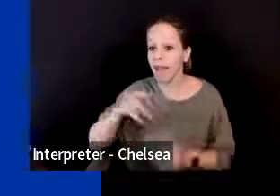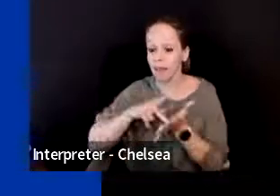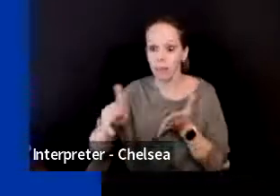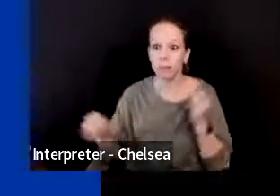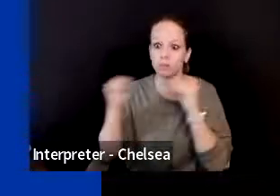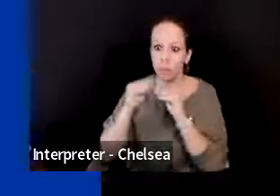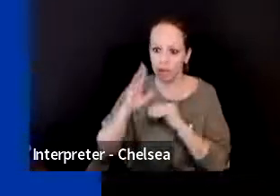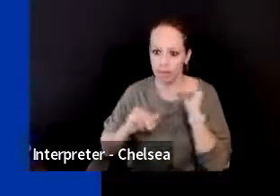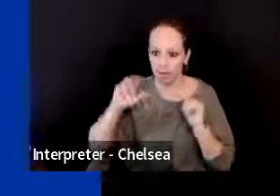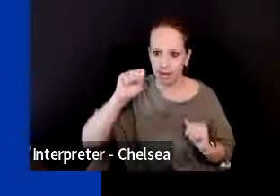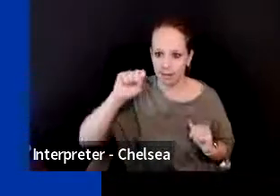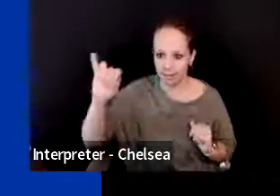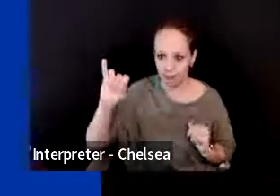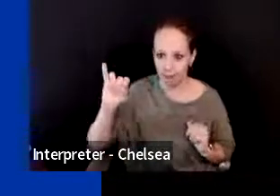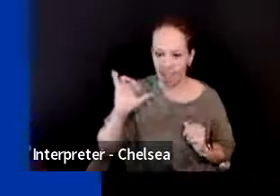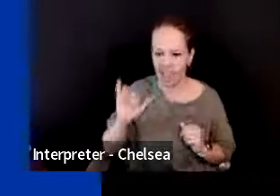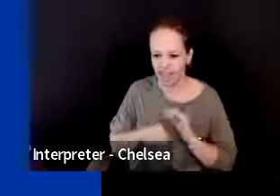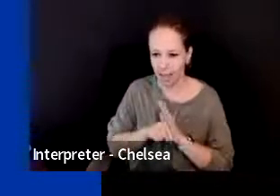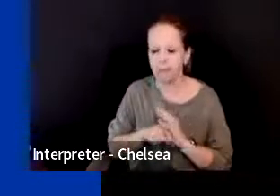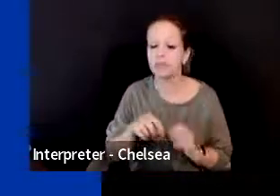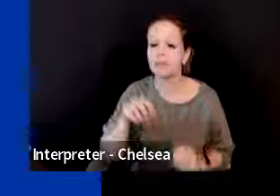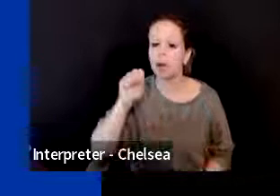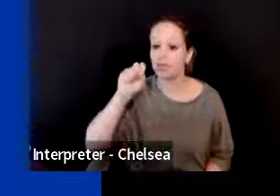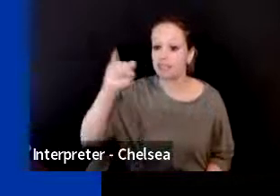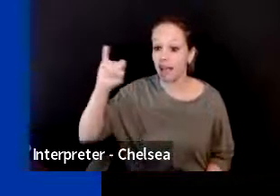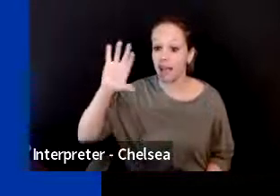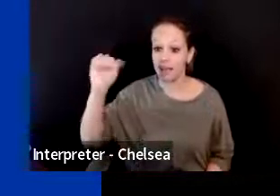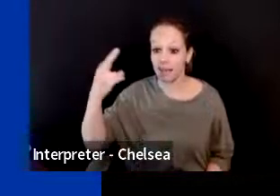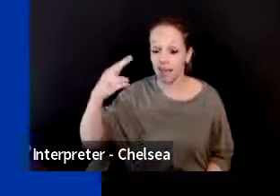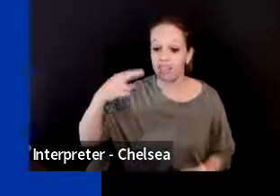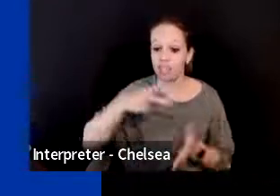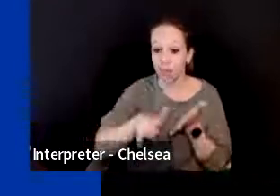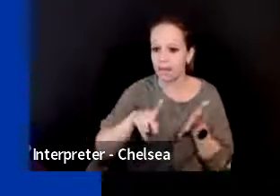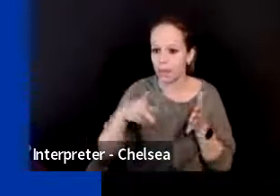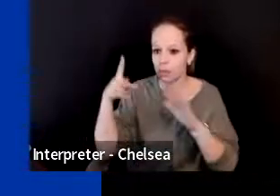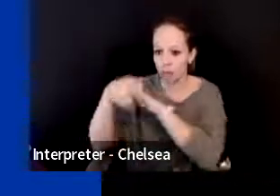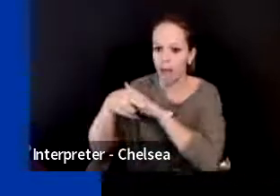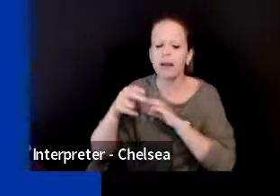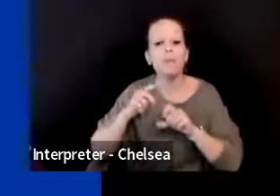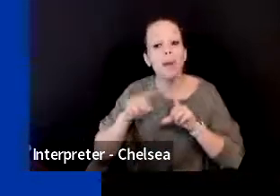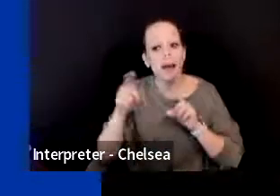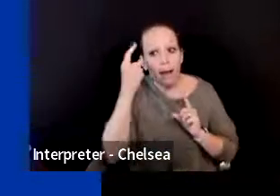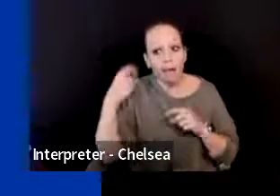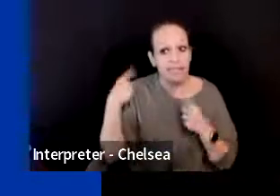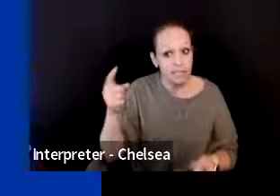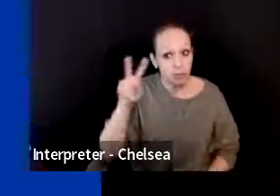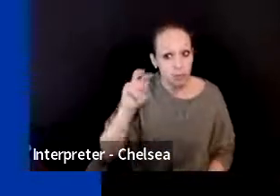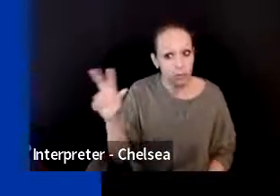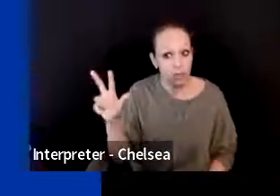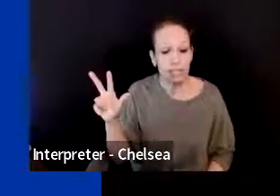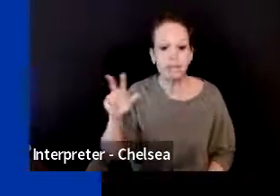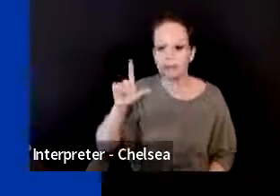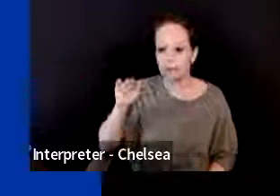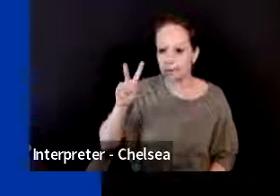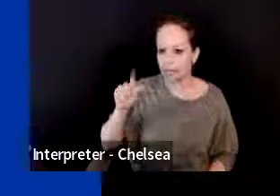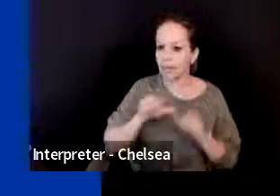whatever SSI was at the time. So her SSI cash payment was terminated. But I can tell you since 2003 that Linda